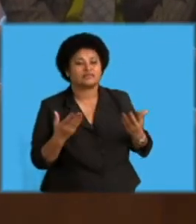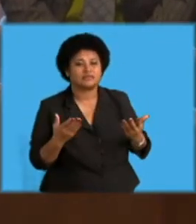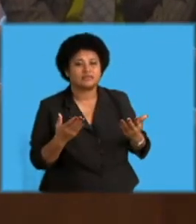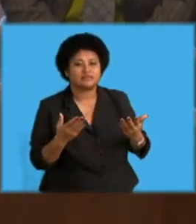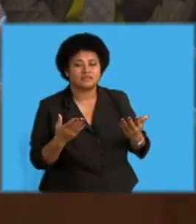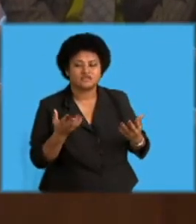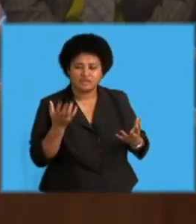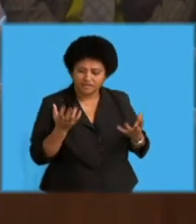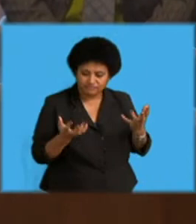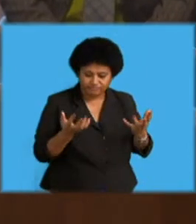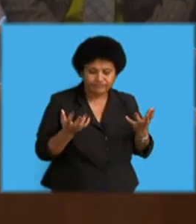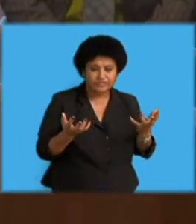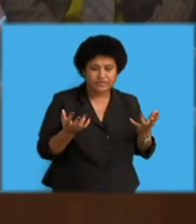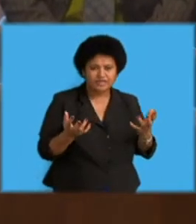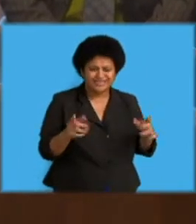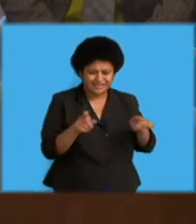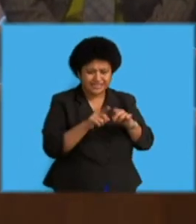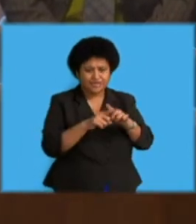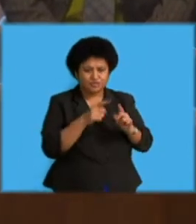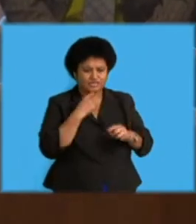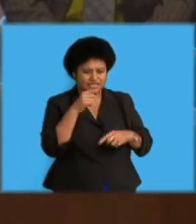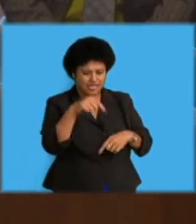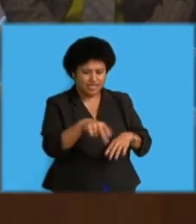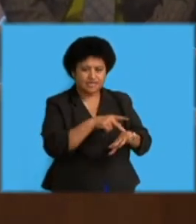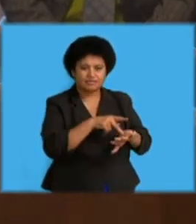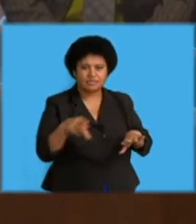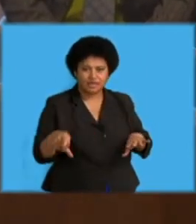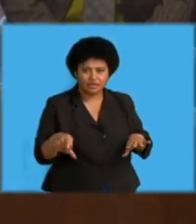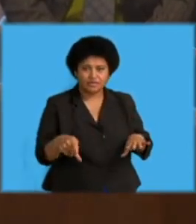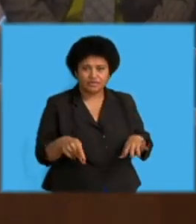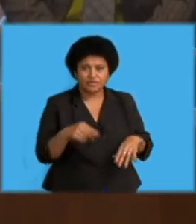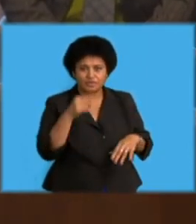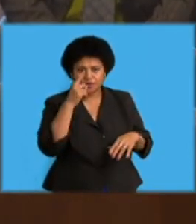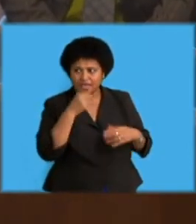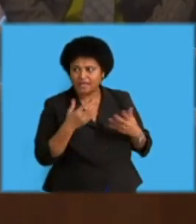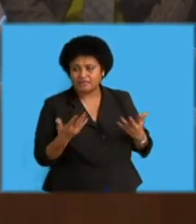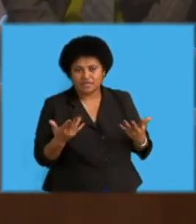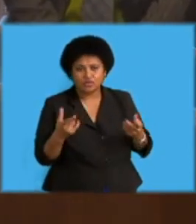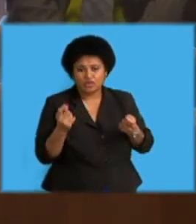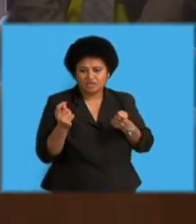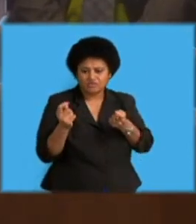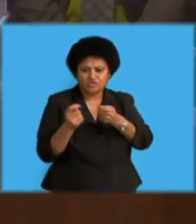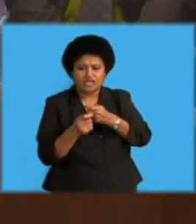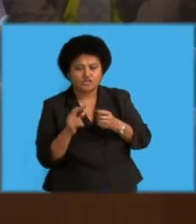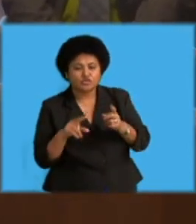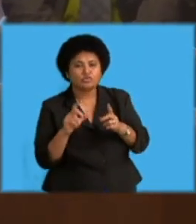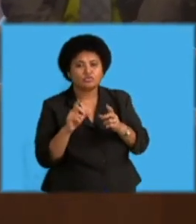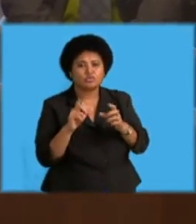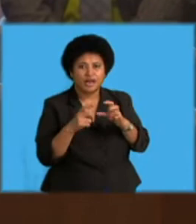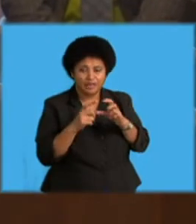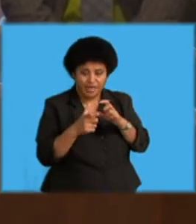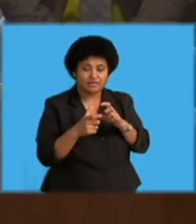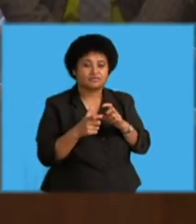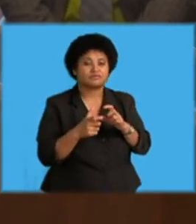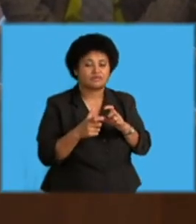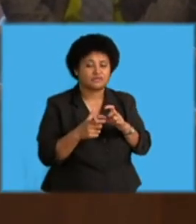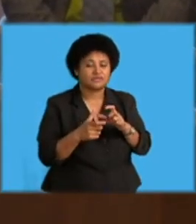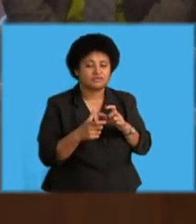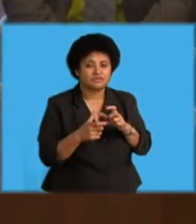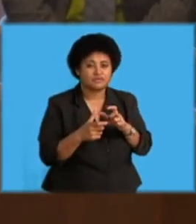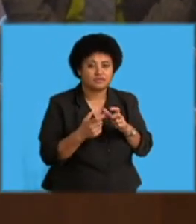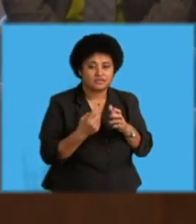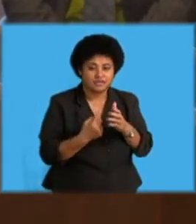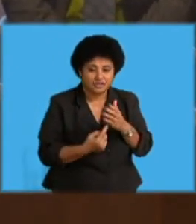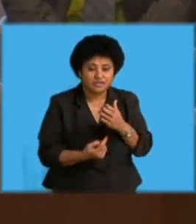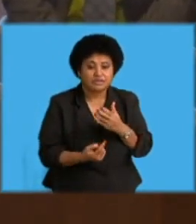highlighted in this House, that we can be vulnerable to climatic events. It's not just Fiji. Many countries can be